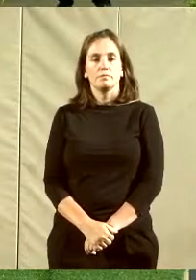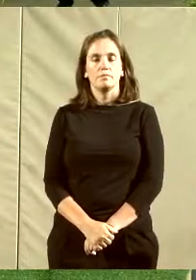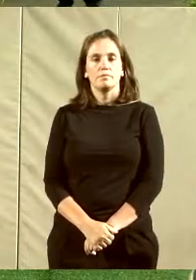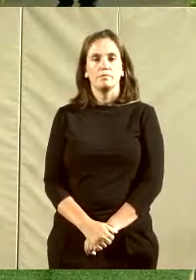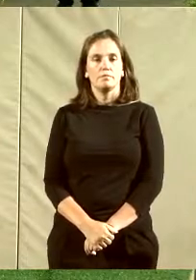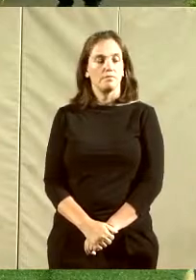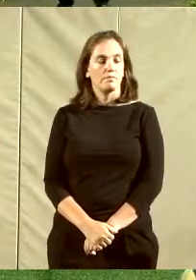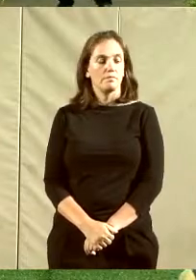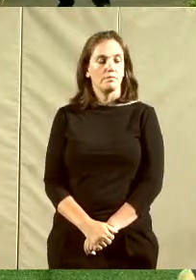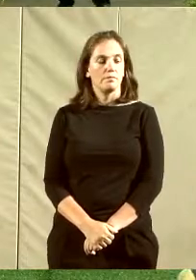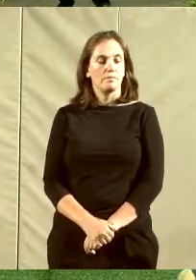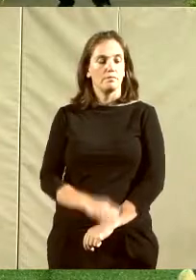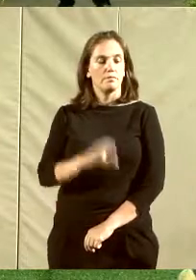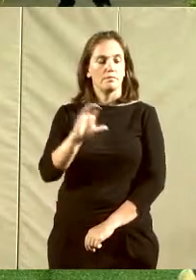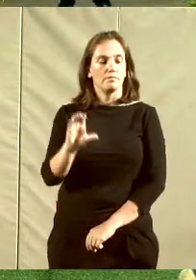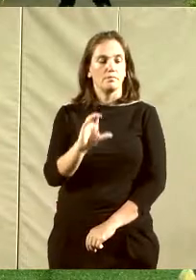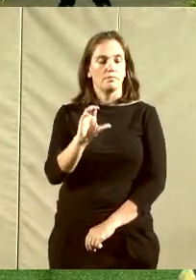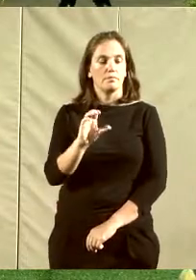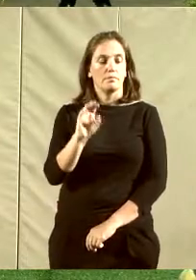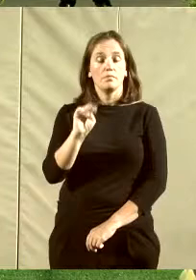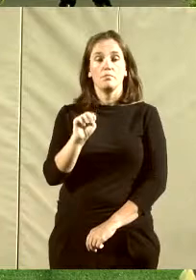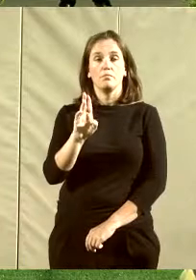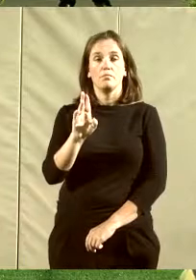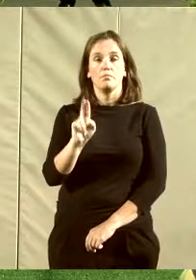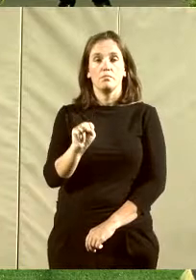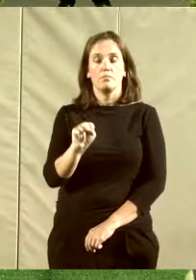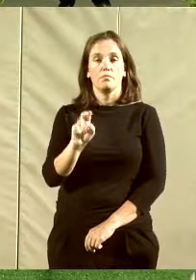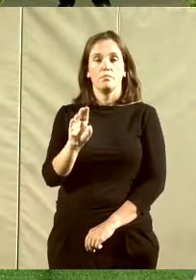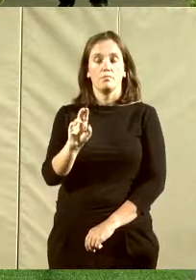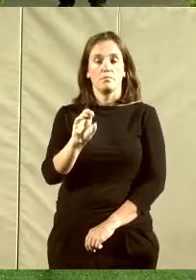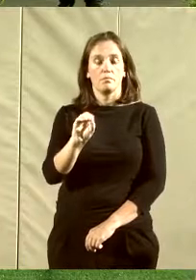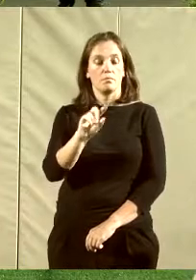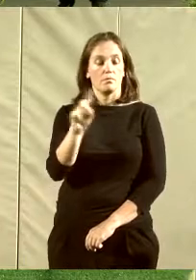Cora Estefania Munoz Nieto.